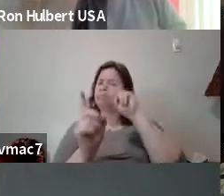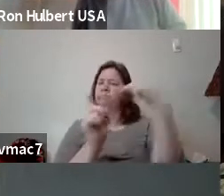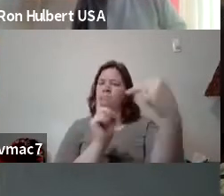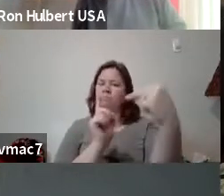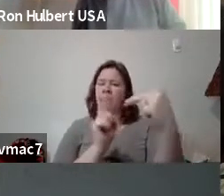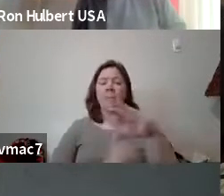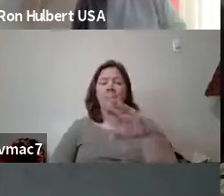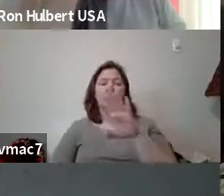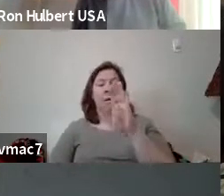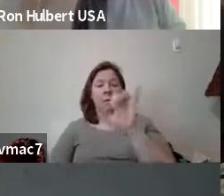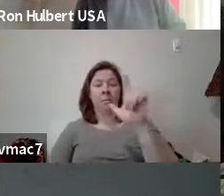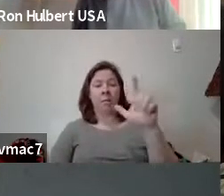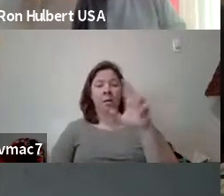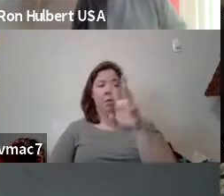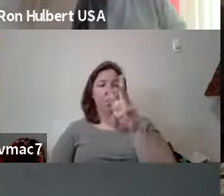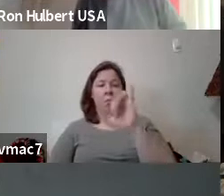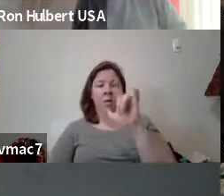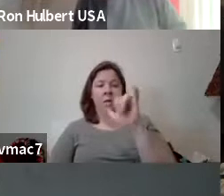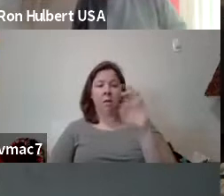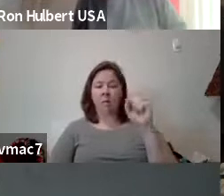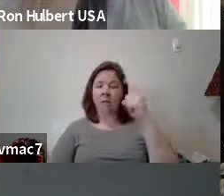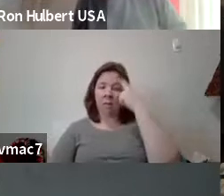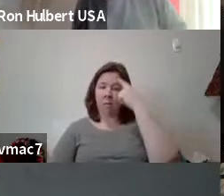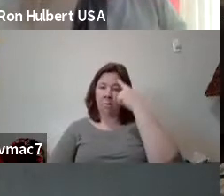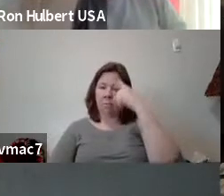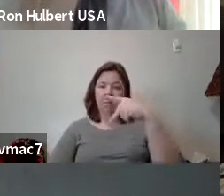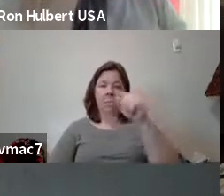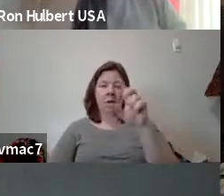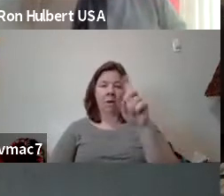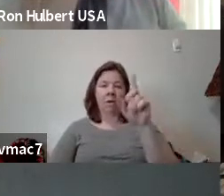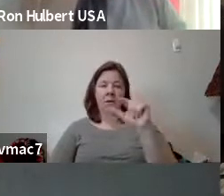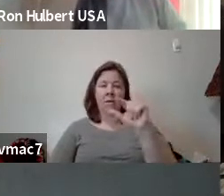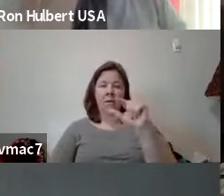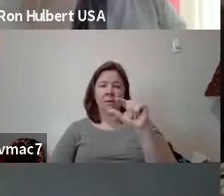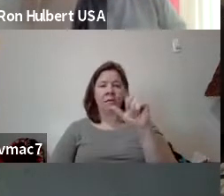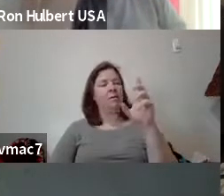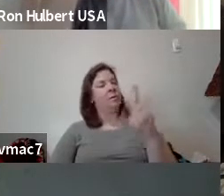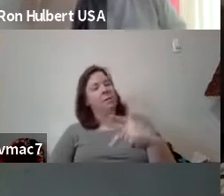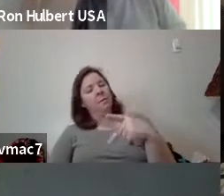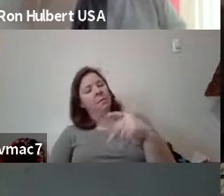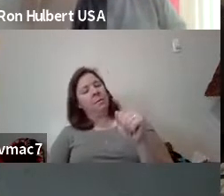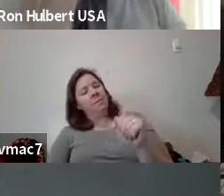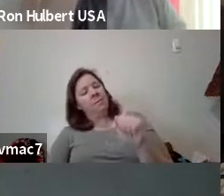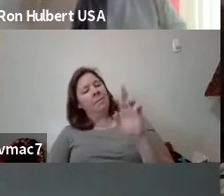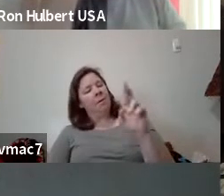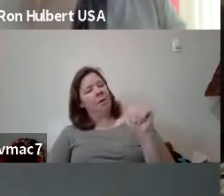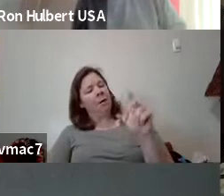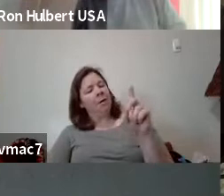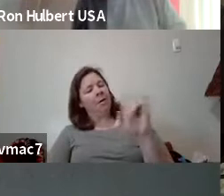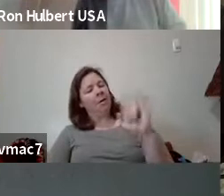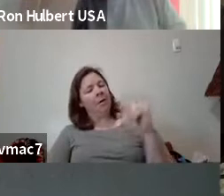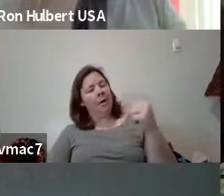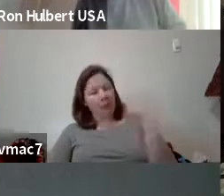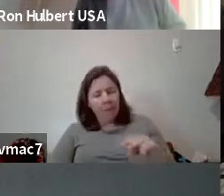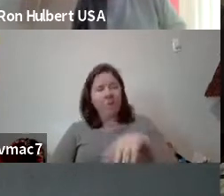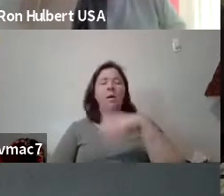Bill Williams did, the paradigm shift and also the cornerstone, you'll have to just touch base on that again. I might have the titles wrong, Dr. Bill,